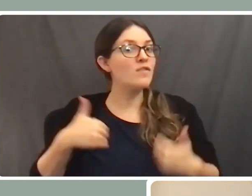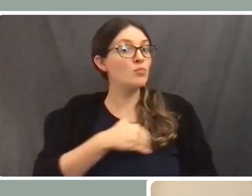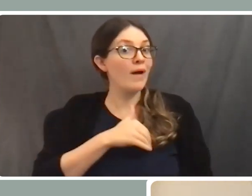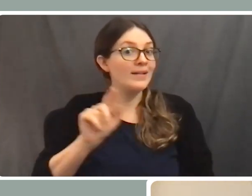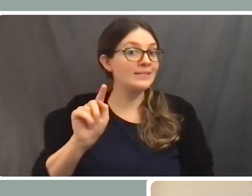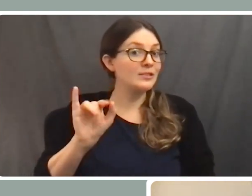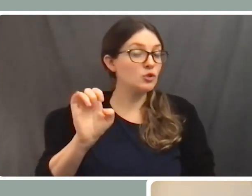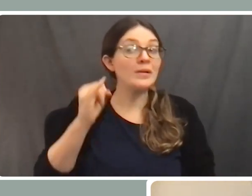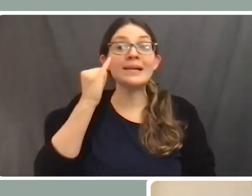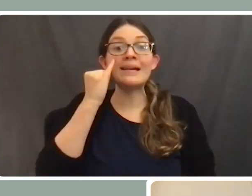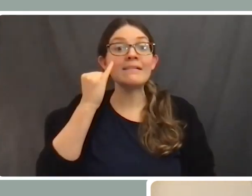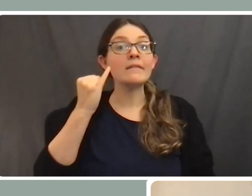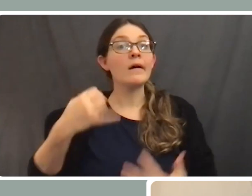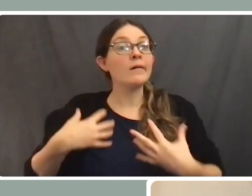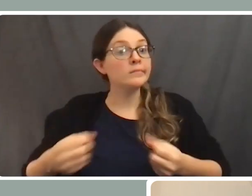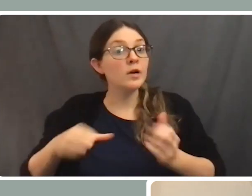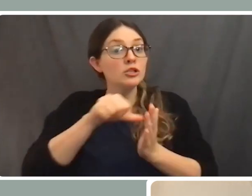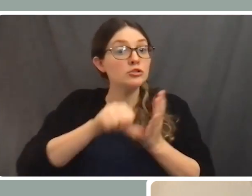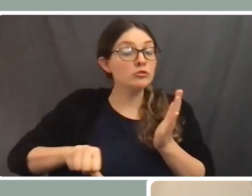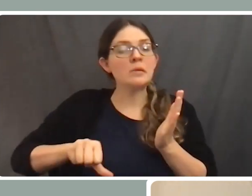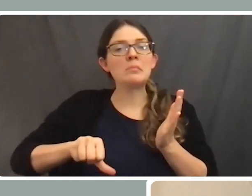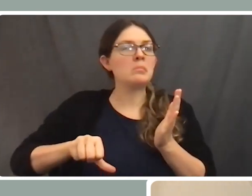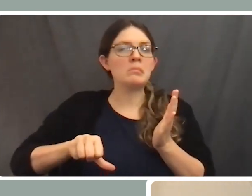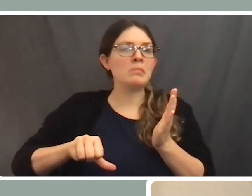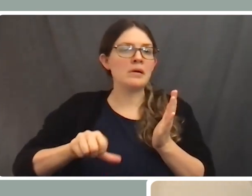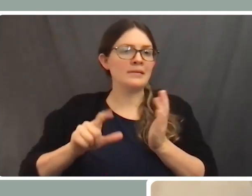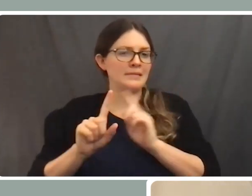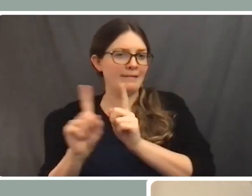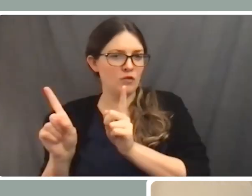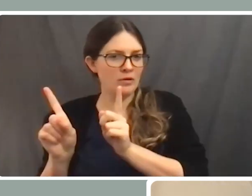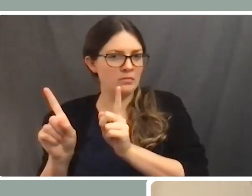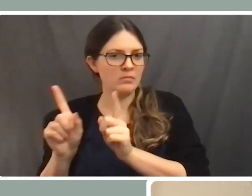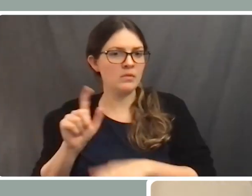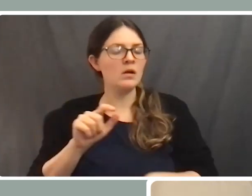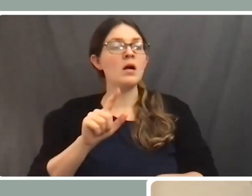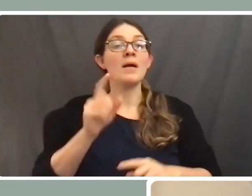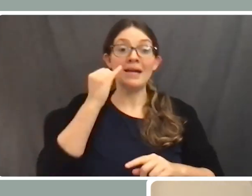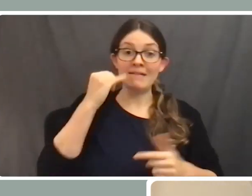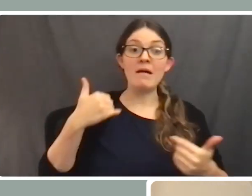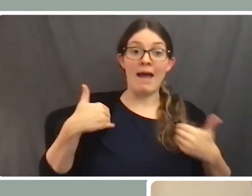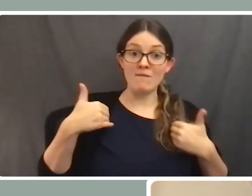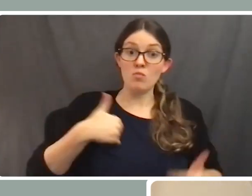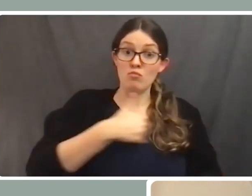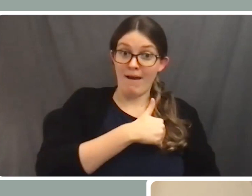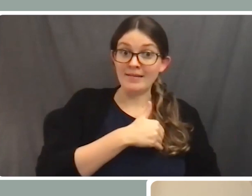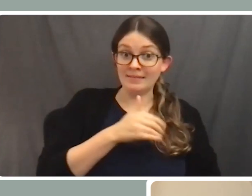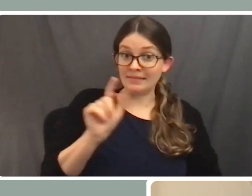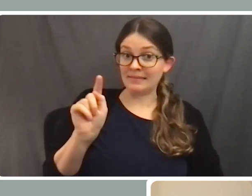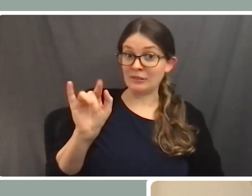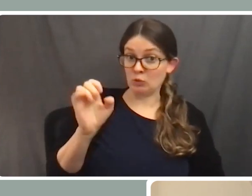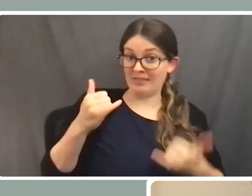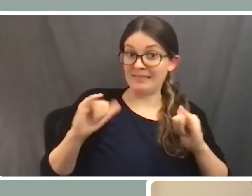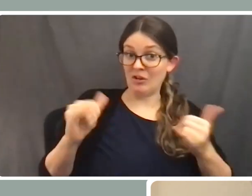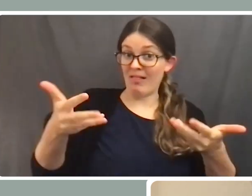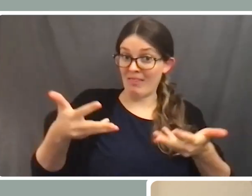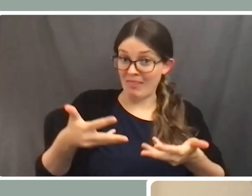apply to you if you had a bilateral mastectomy. But if you still have breast tissue on one or both sides, then the